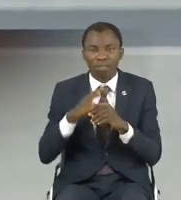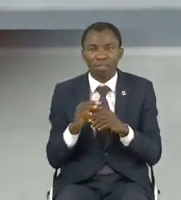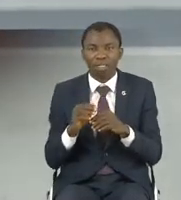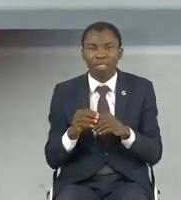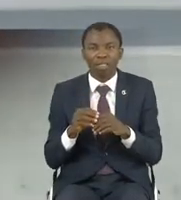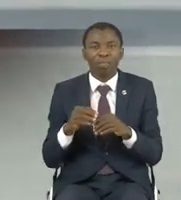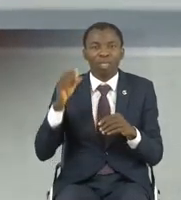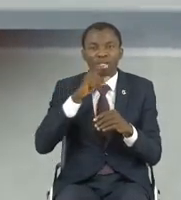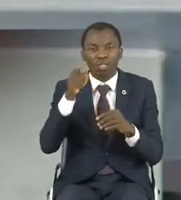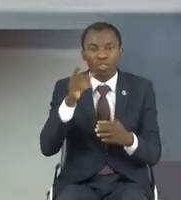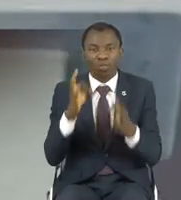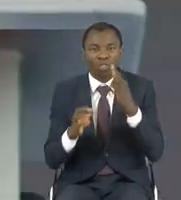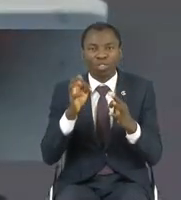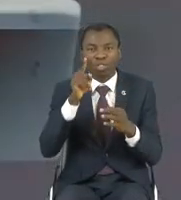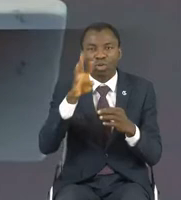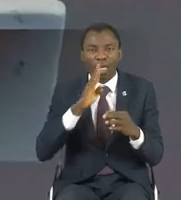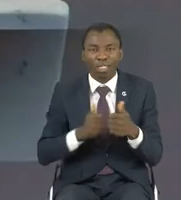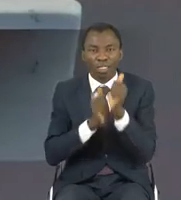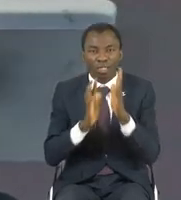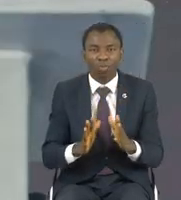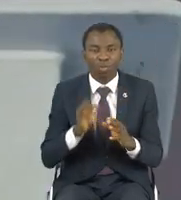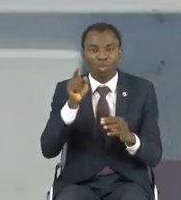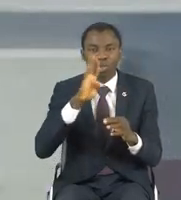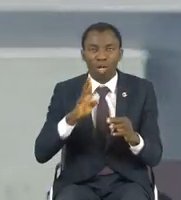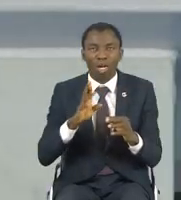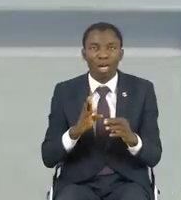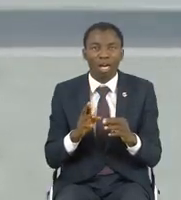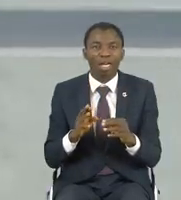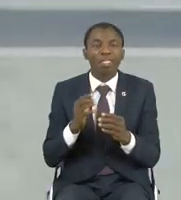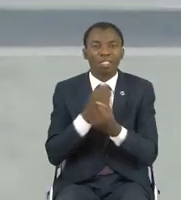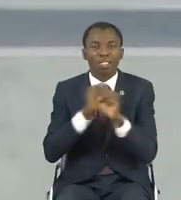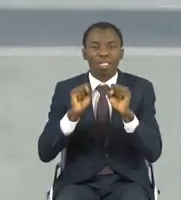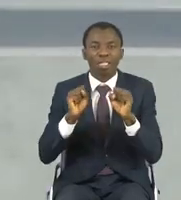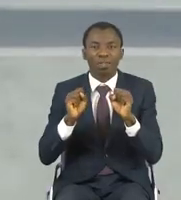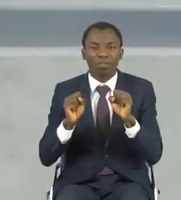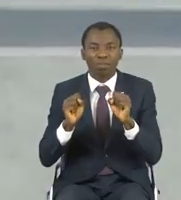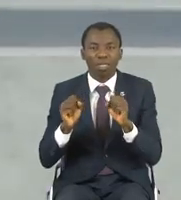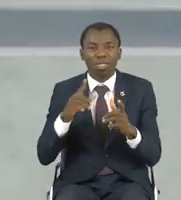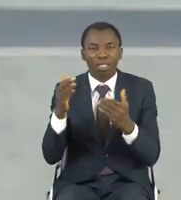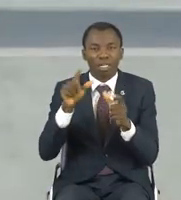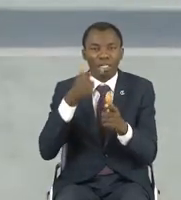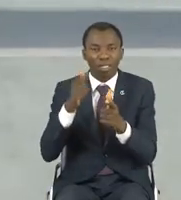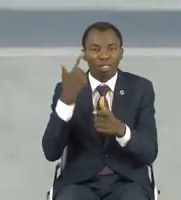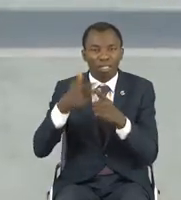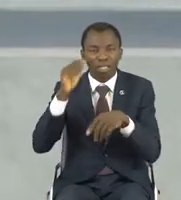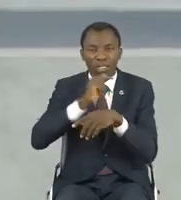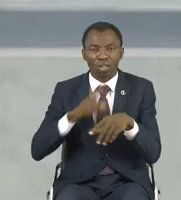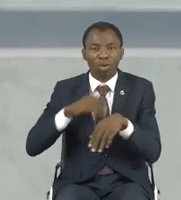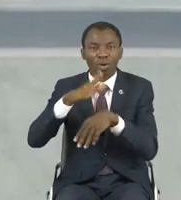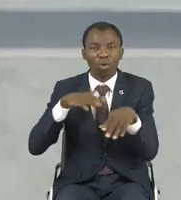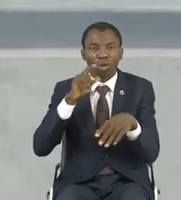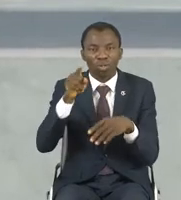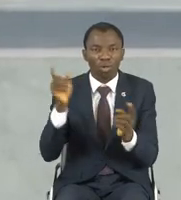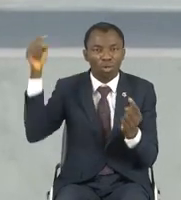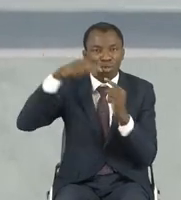disciple, you're saved, you're redeemed, and then you're brought unto himself, and you